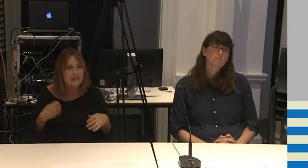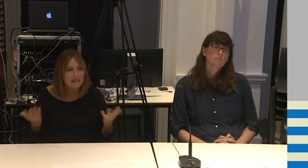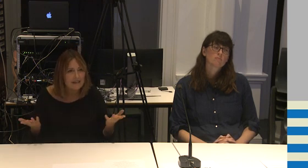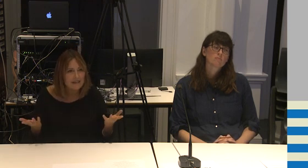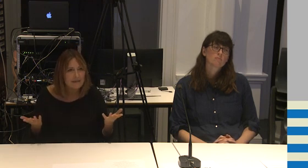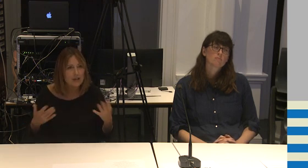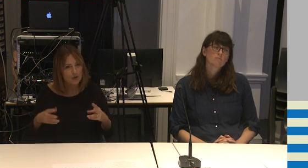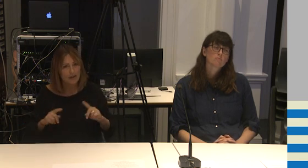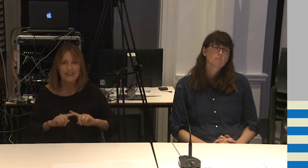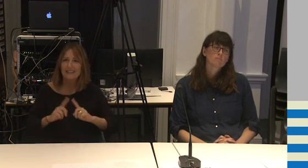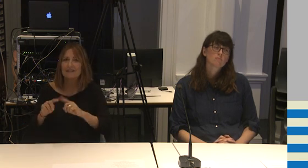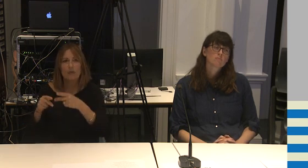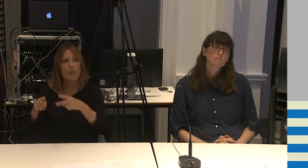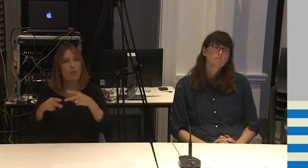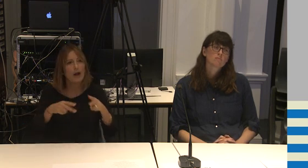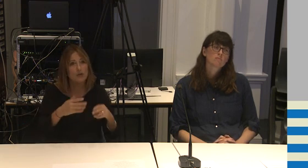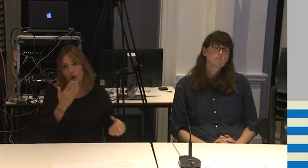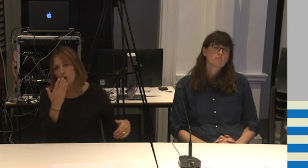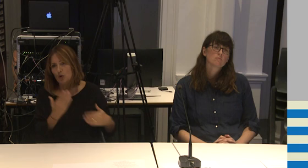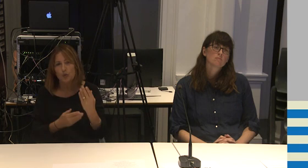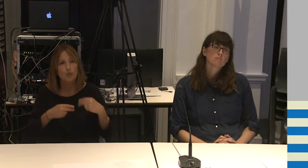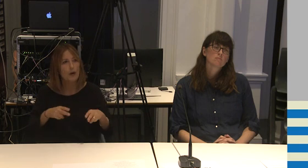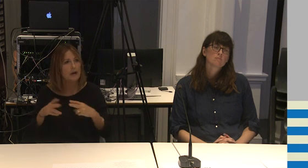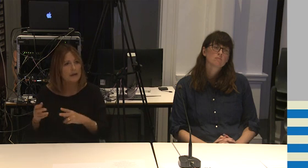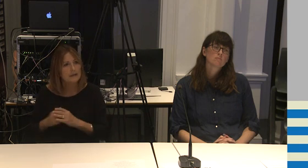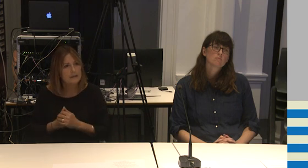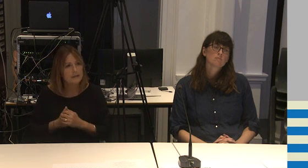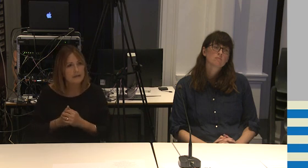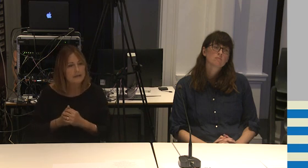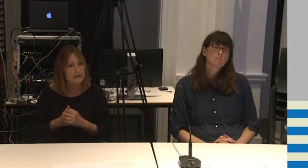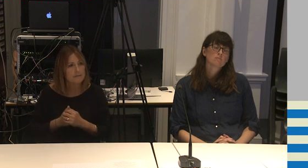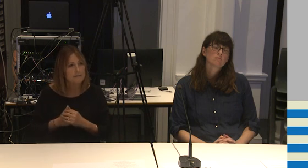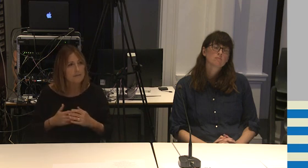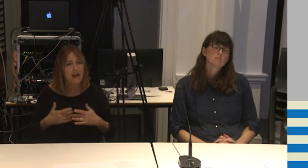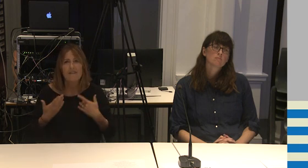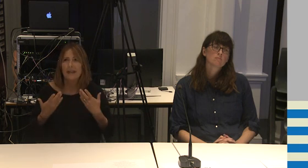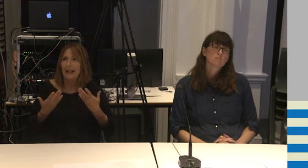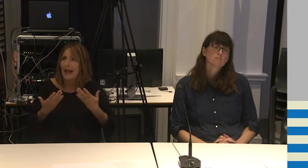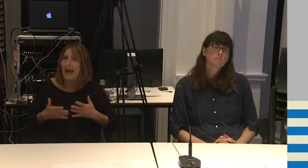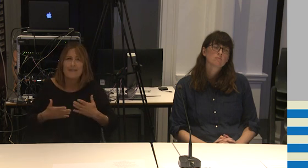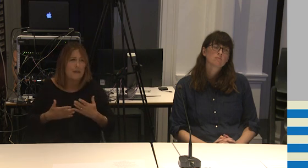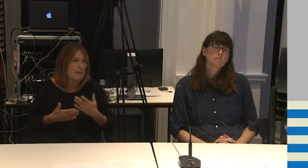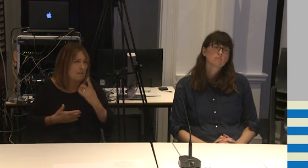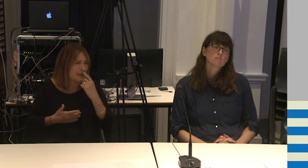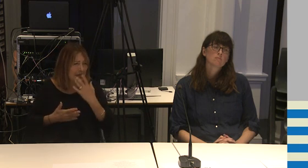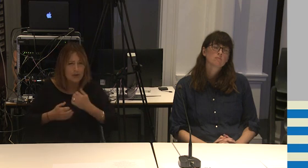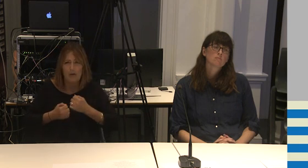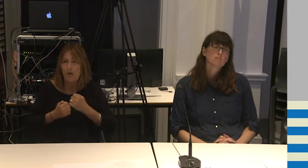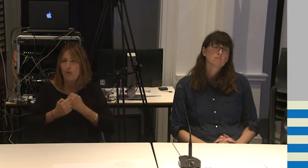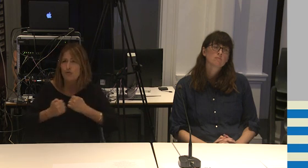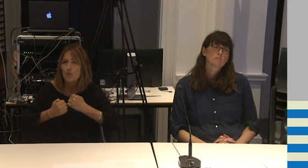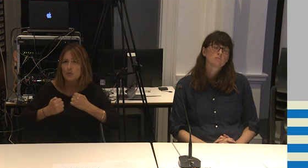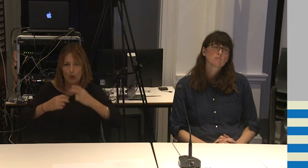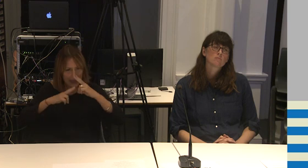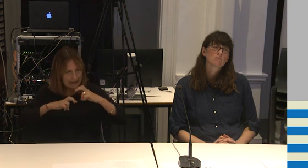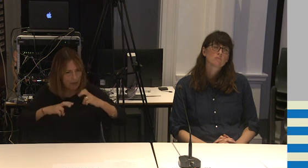in alternative ways and new methods of doing things. I think there's a lot of room to explore how we talk about architecture and how